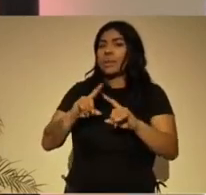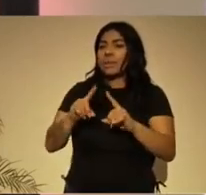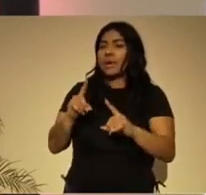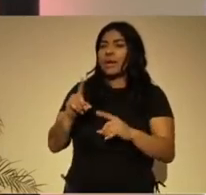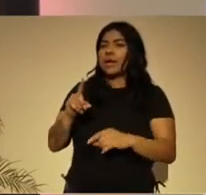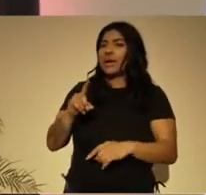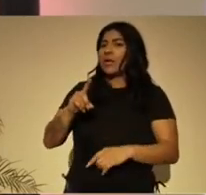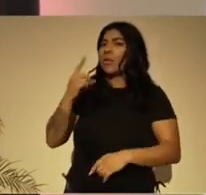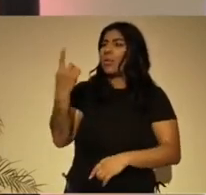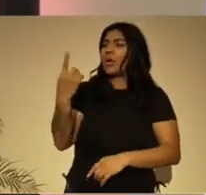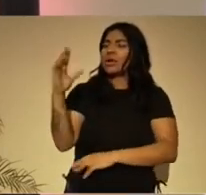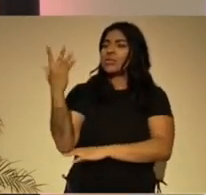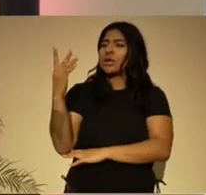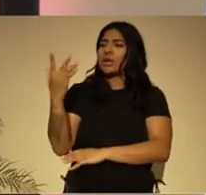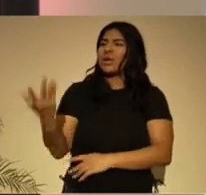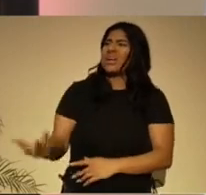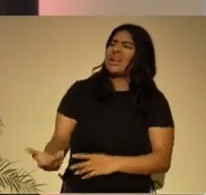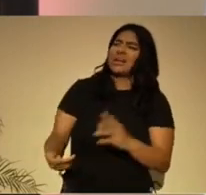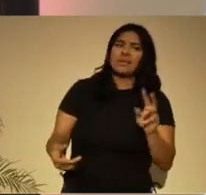like, but